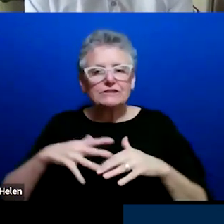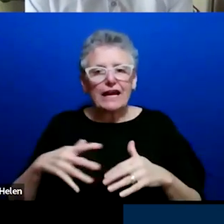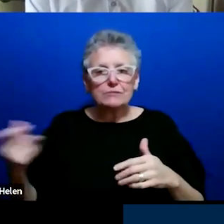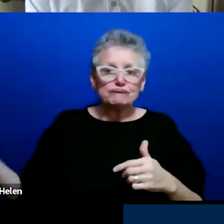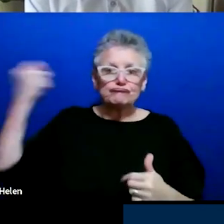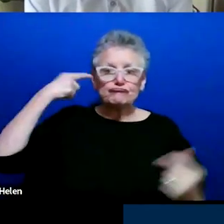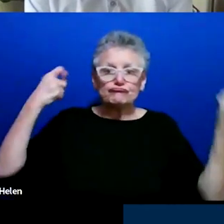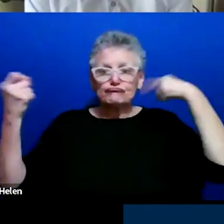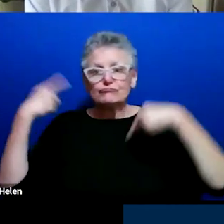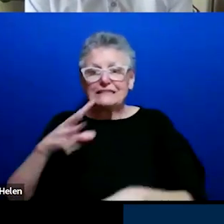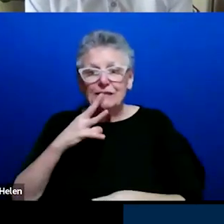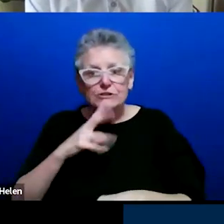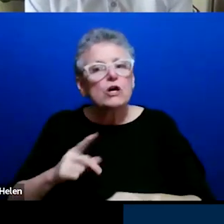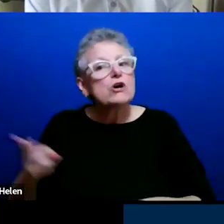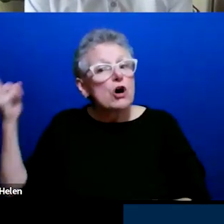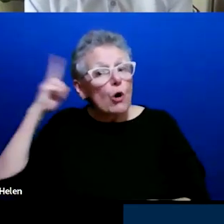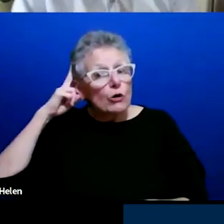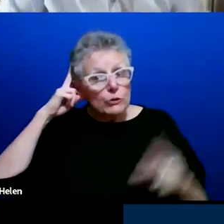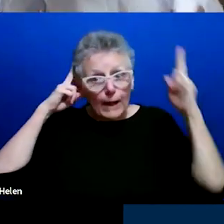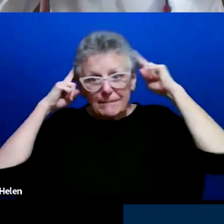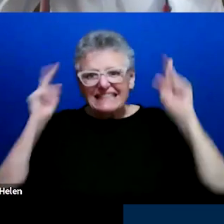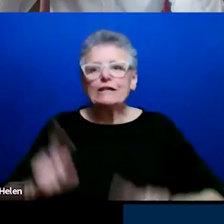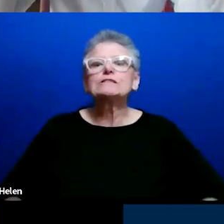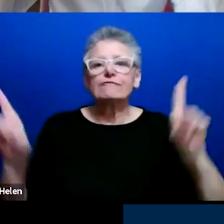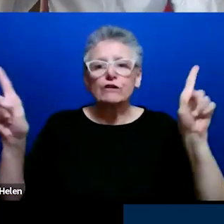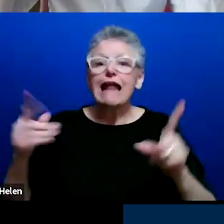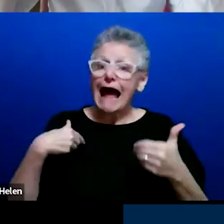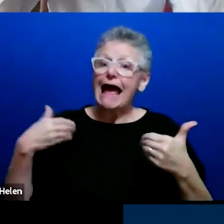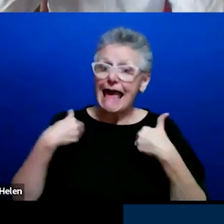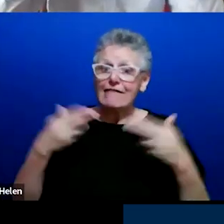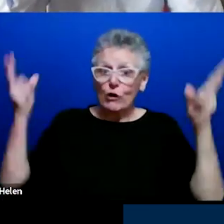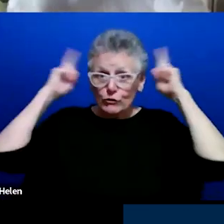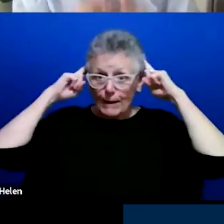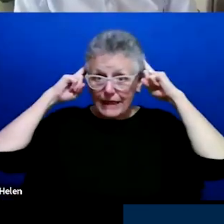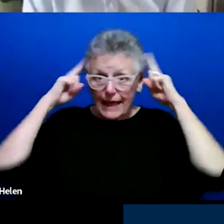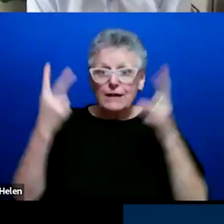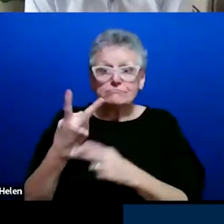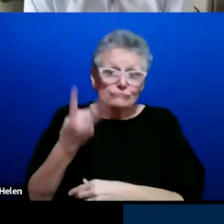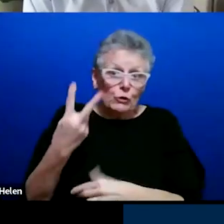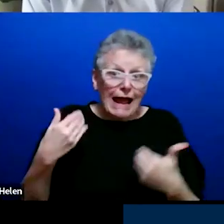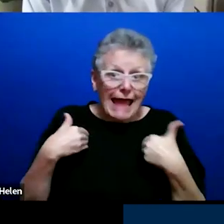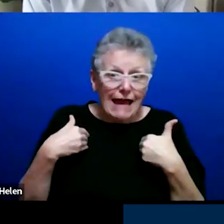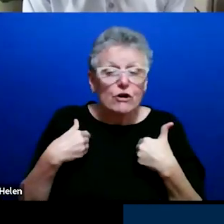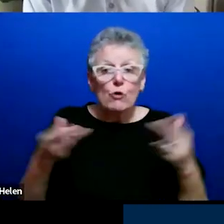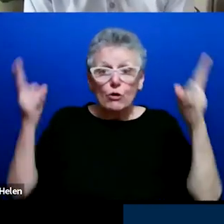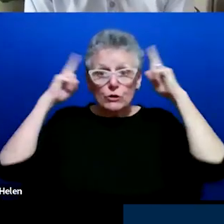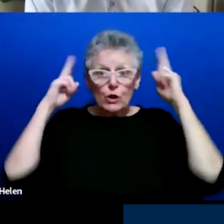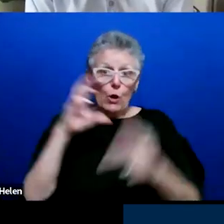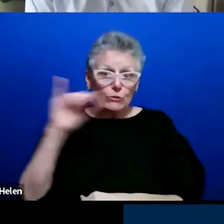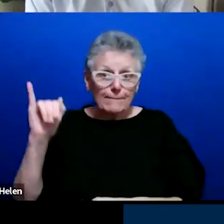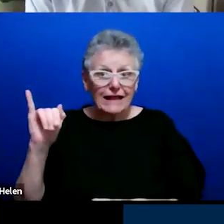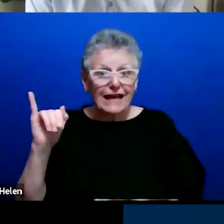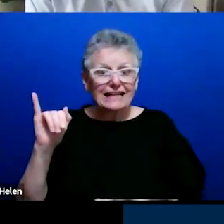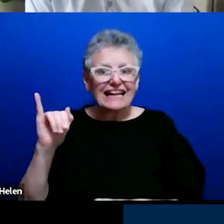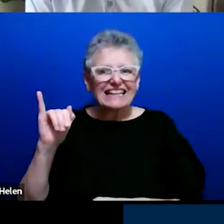Cochlear implants are different. That's what this illustration is. That's what I have on each ear. And a cochlear implant is an